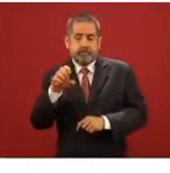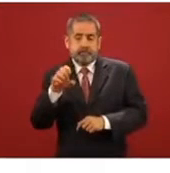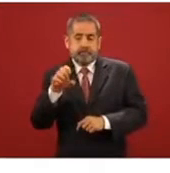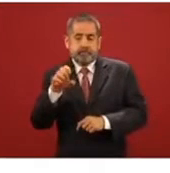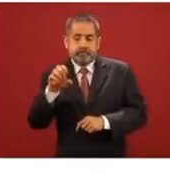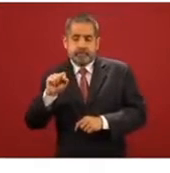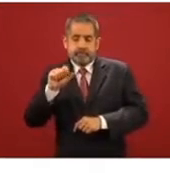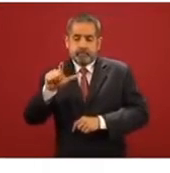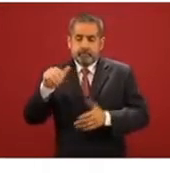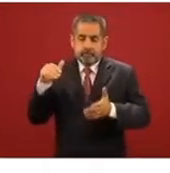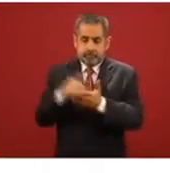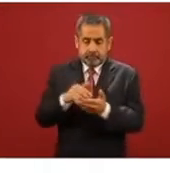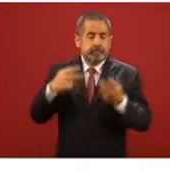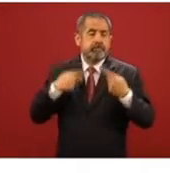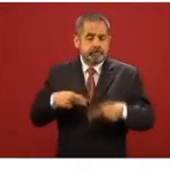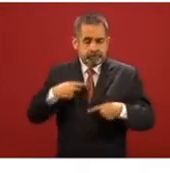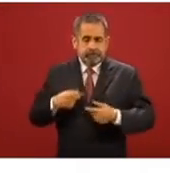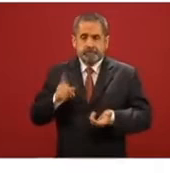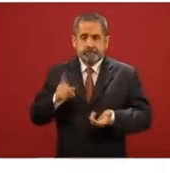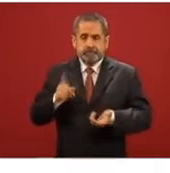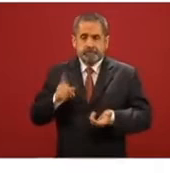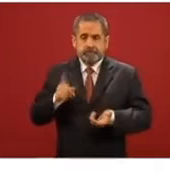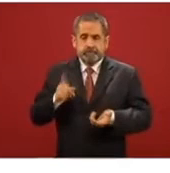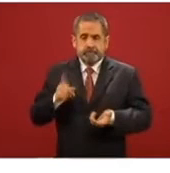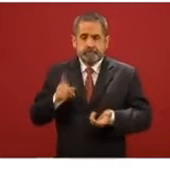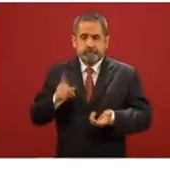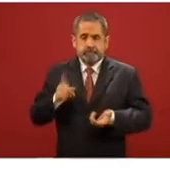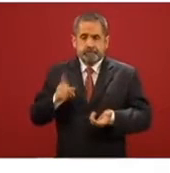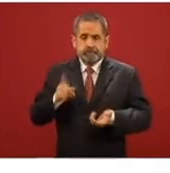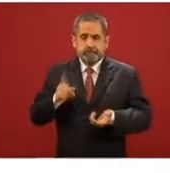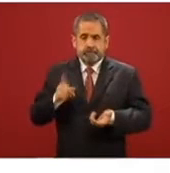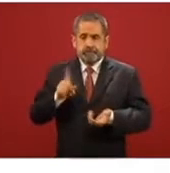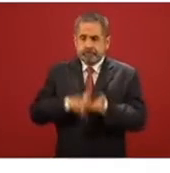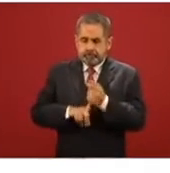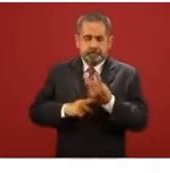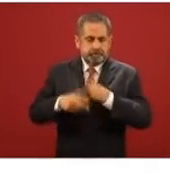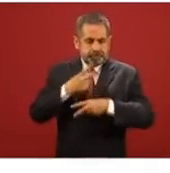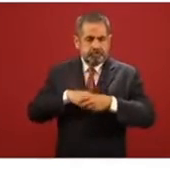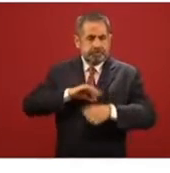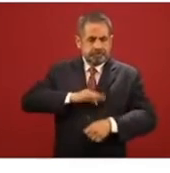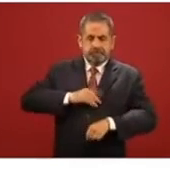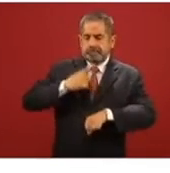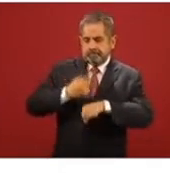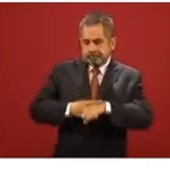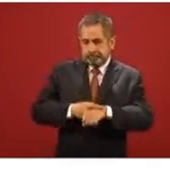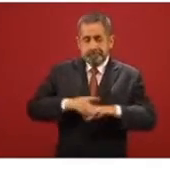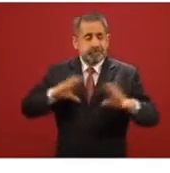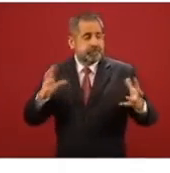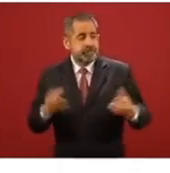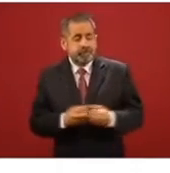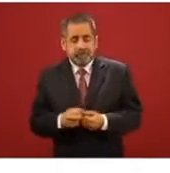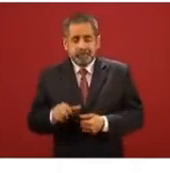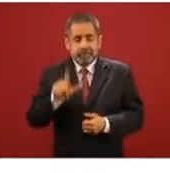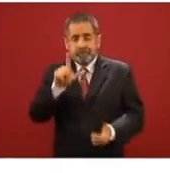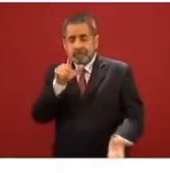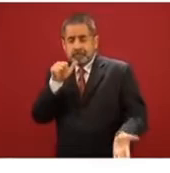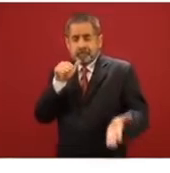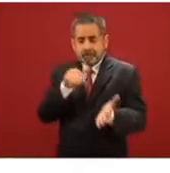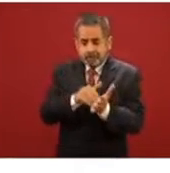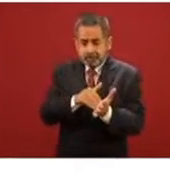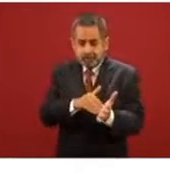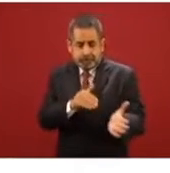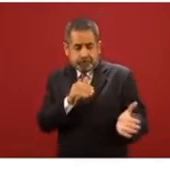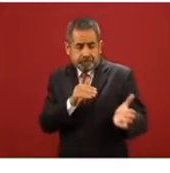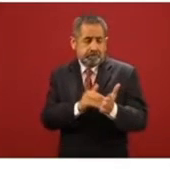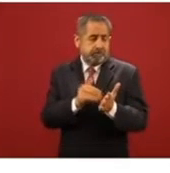167,000 people acumuladas that have accumulated en un mundo que tiene más de 7,000